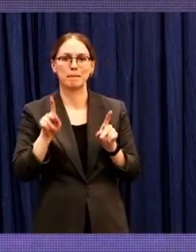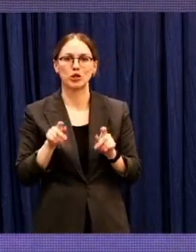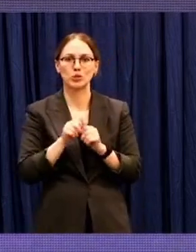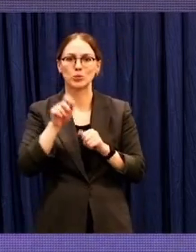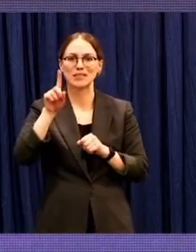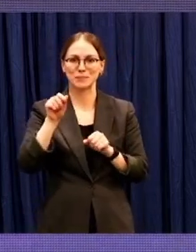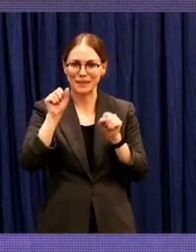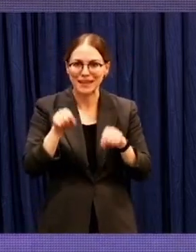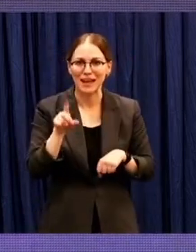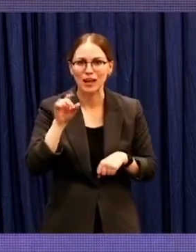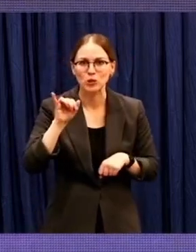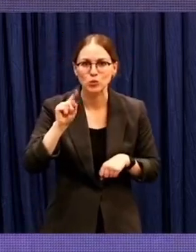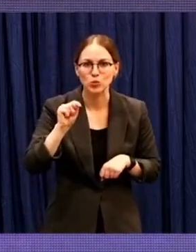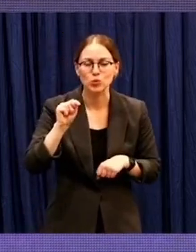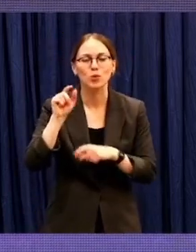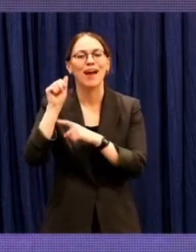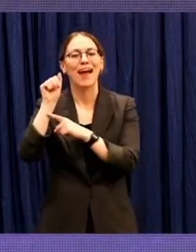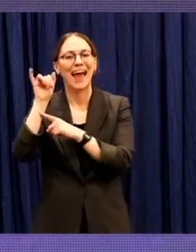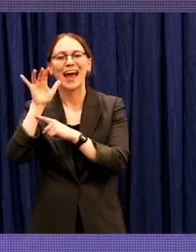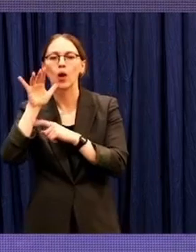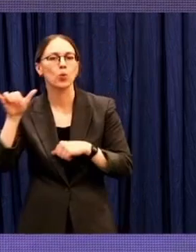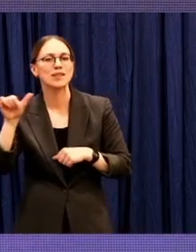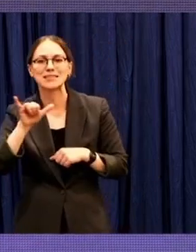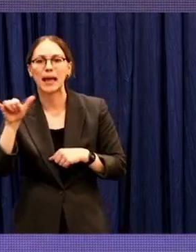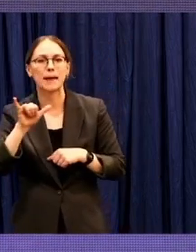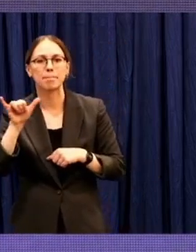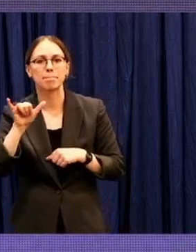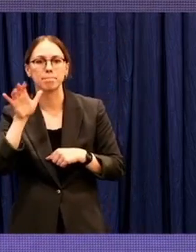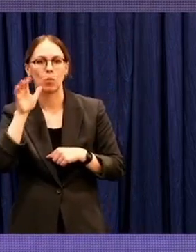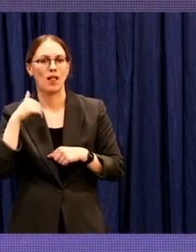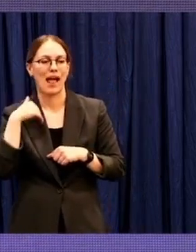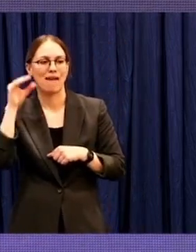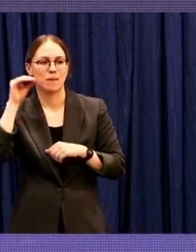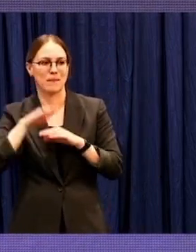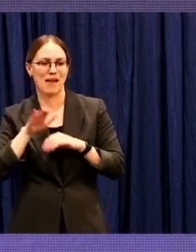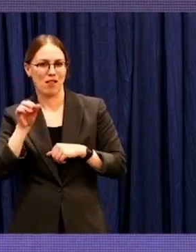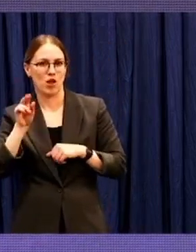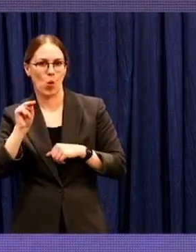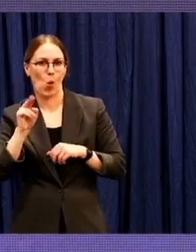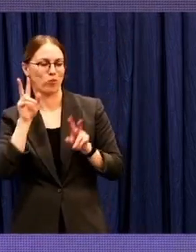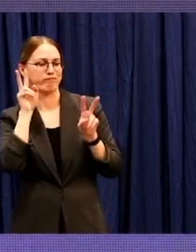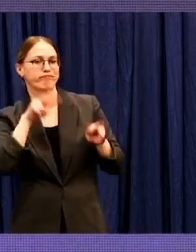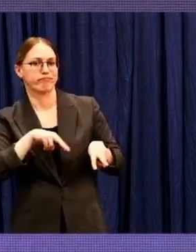job, AI tools will not change that opinion on their own.